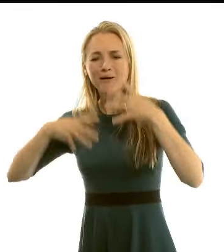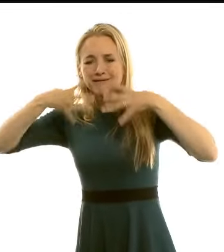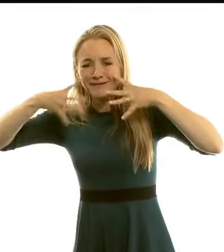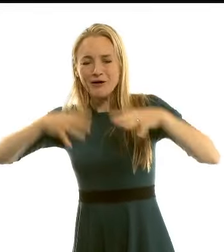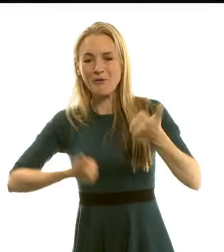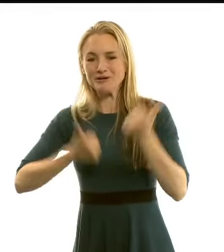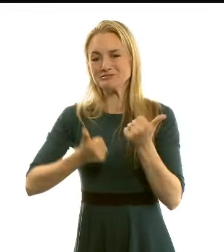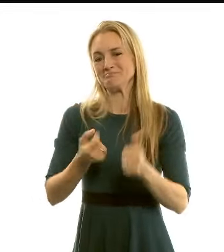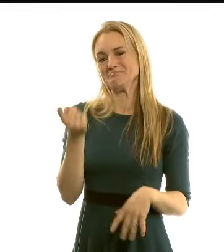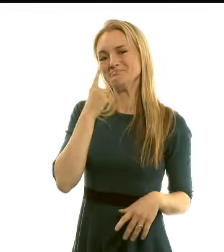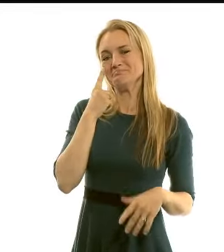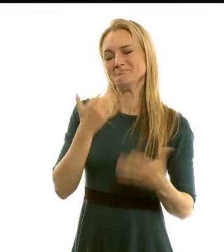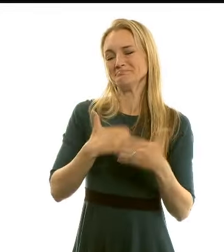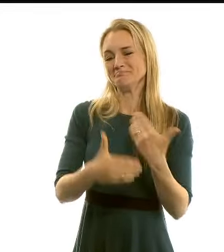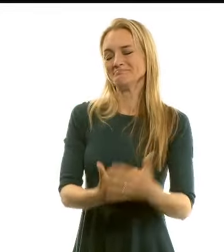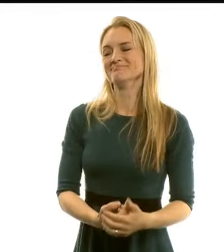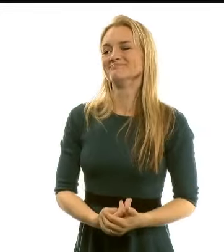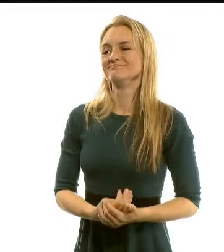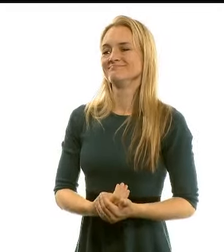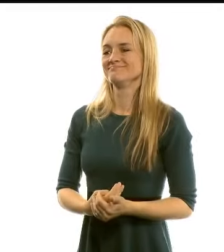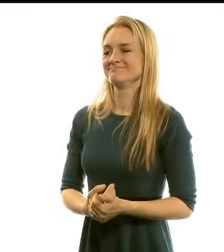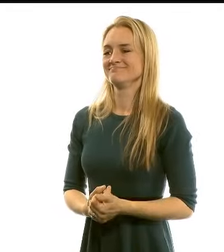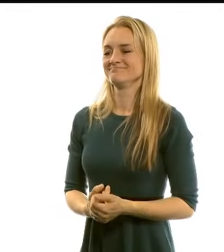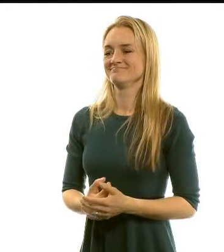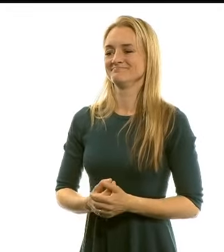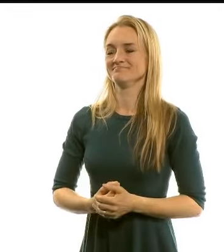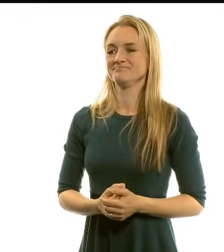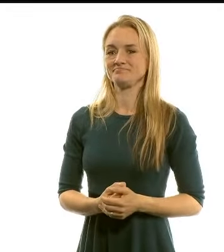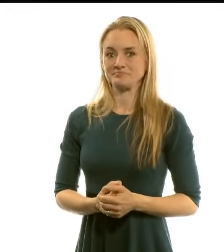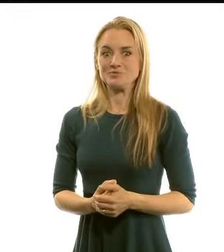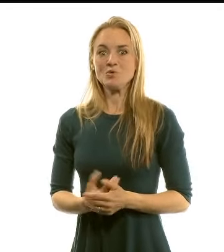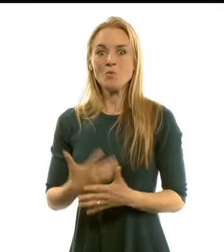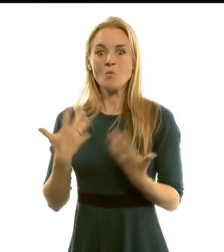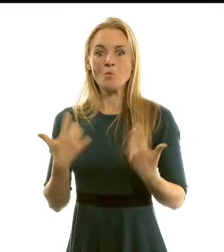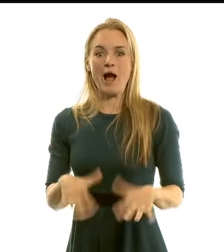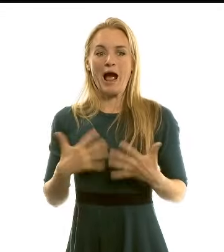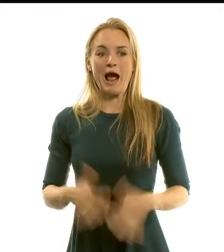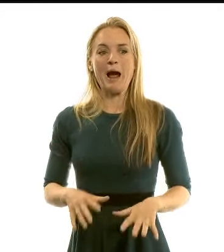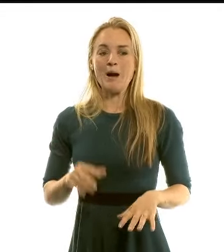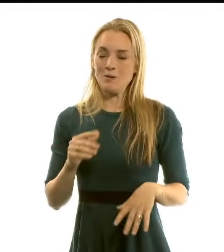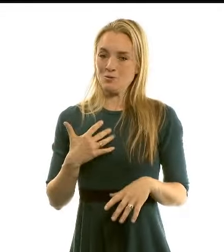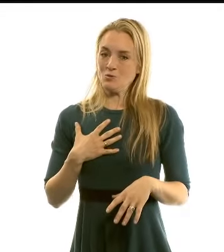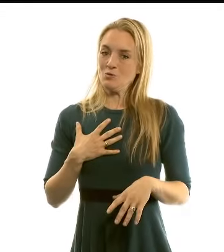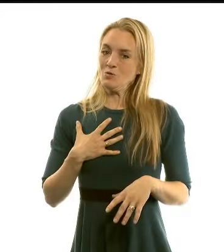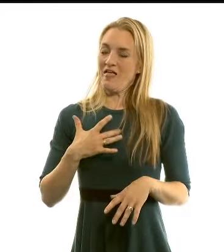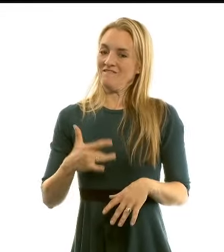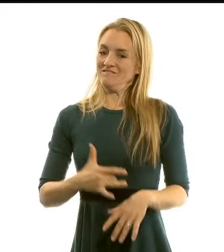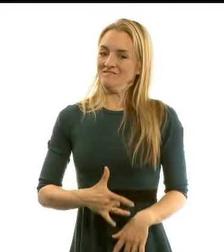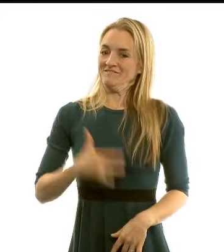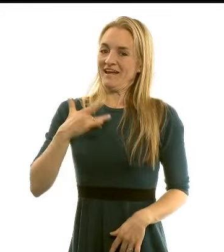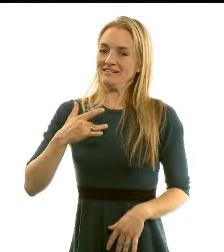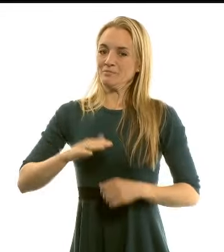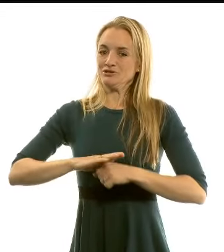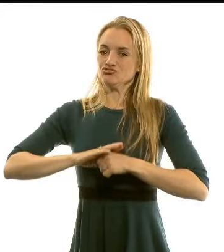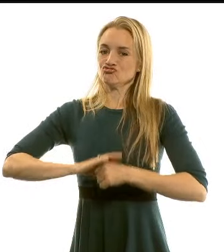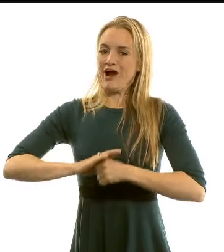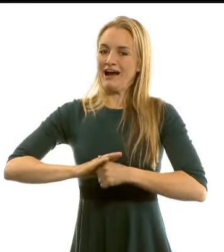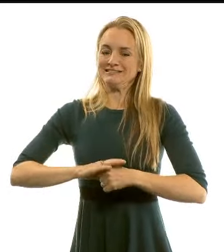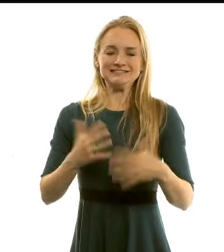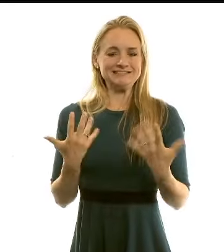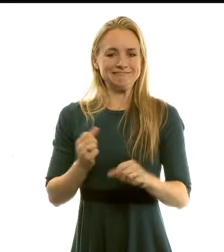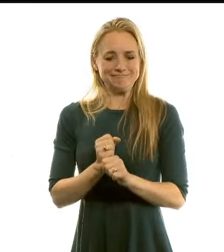Well, I need Melvin. But I can say the tension is certainly rising for our LEGO Masters All-Stars. Time's nearly up.